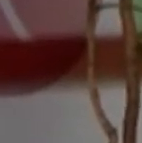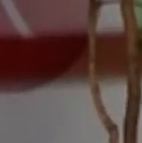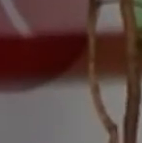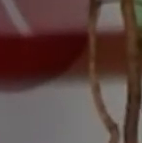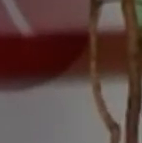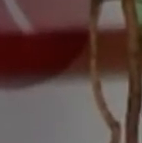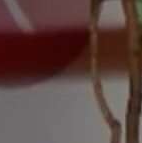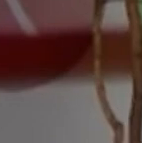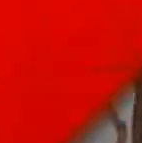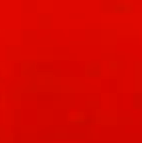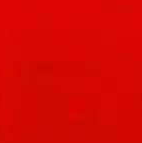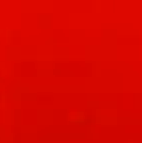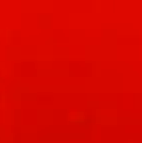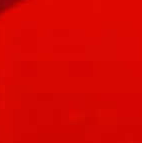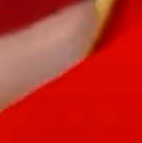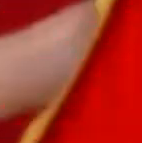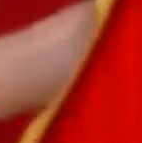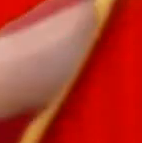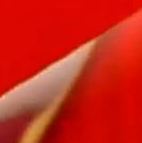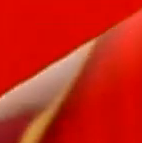the world over.